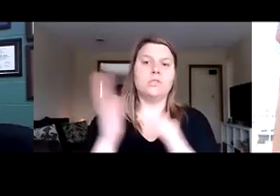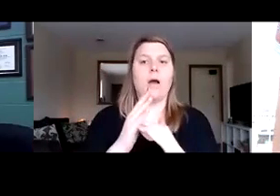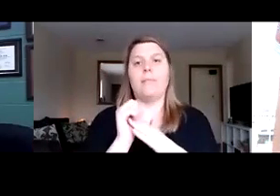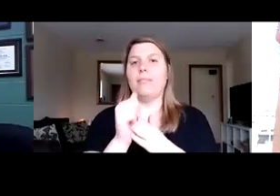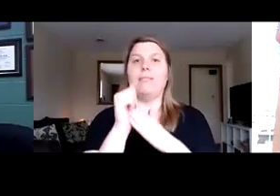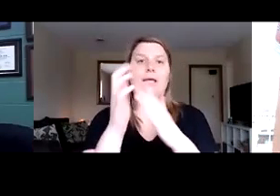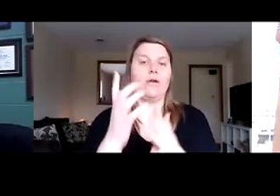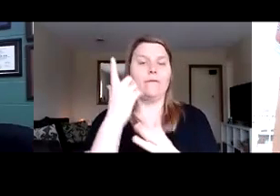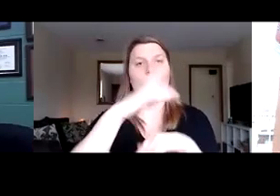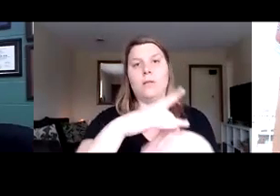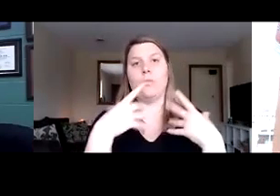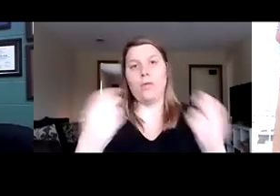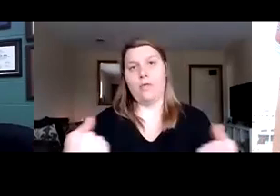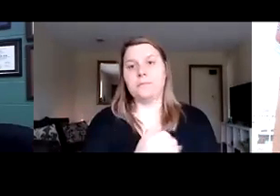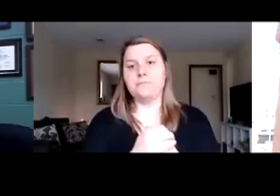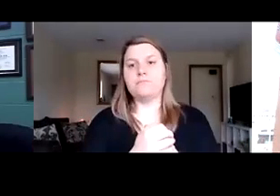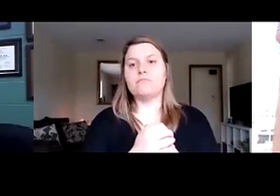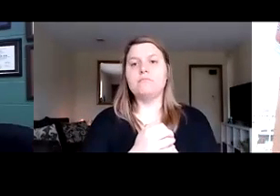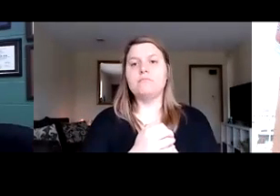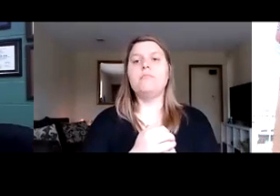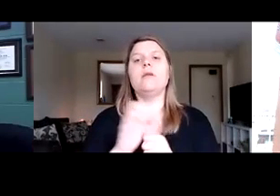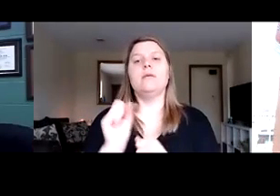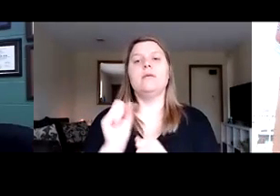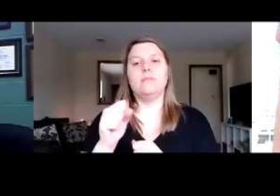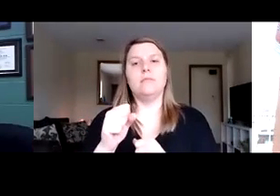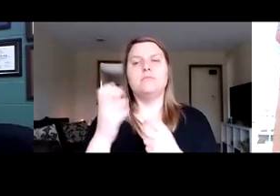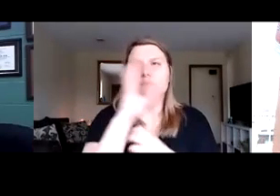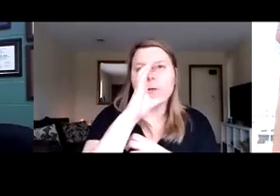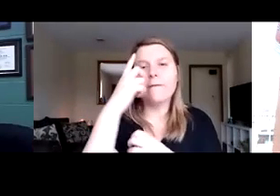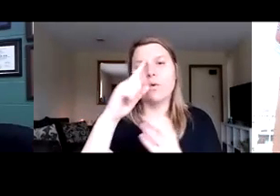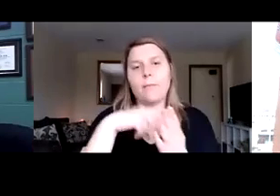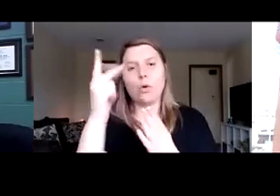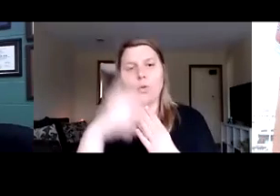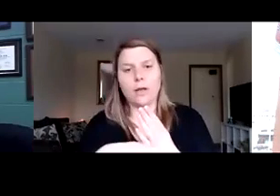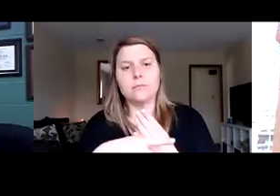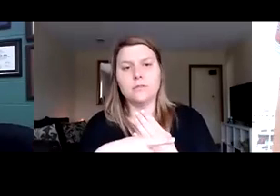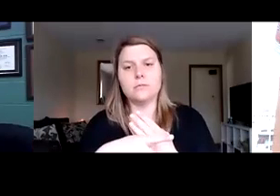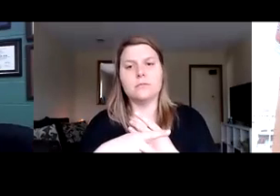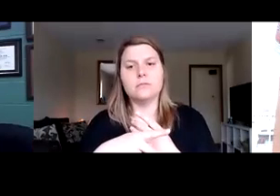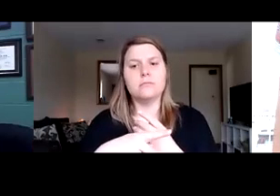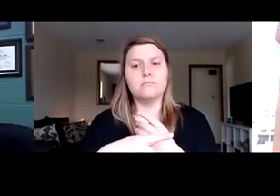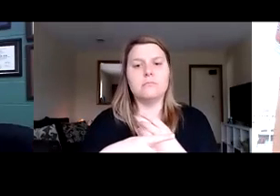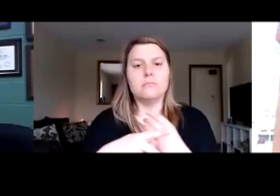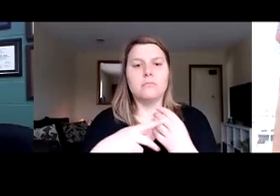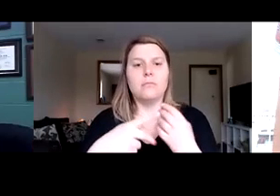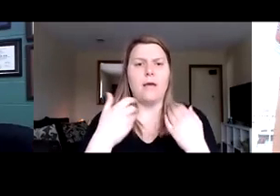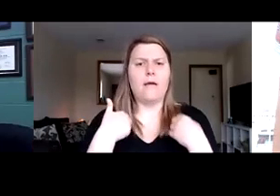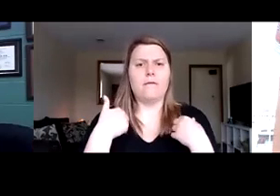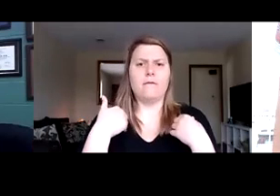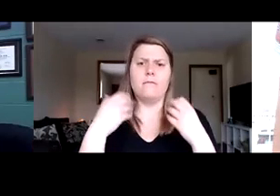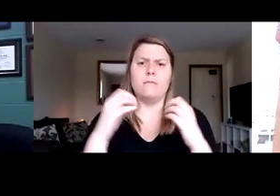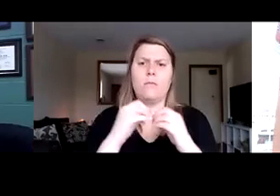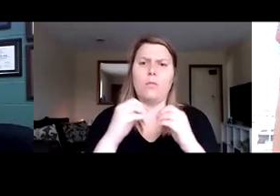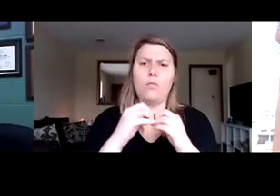in global health. So yeah, like looking for programs that have more like global